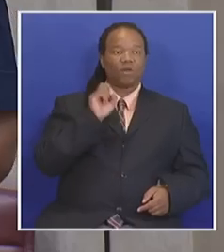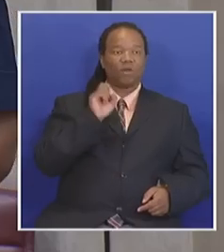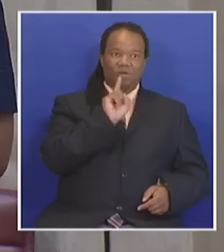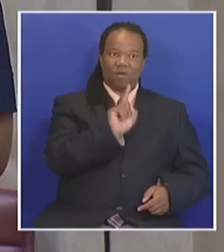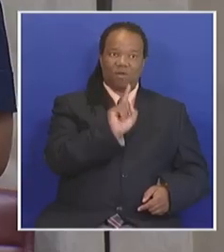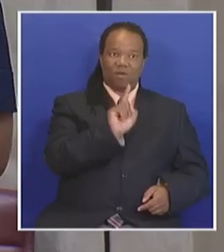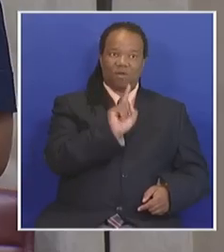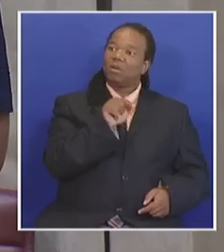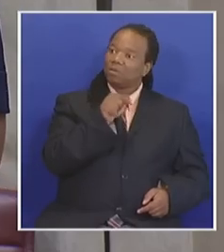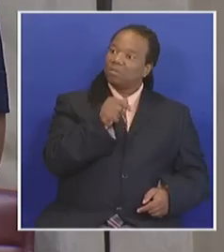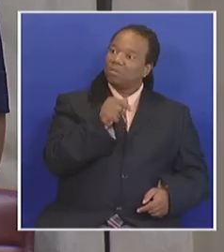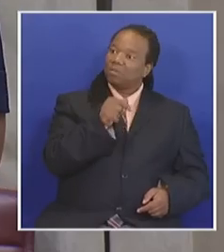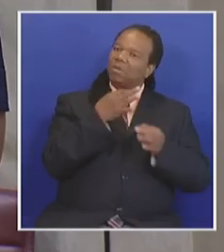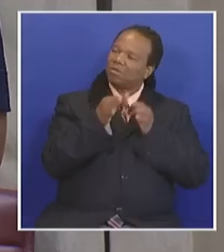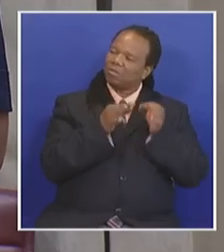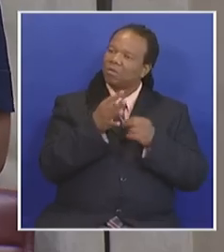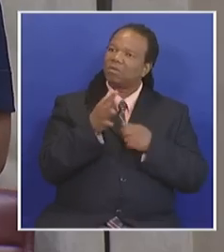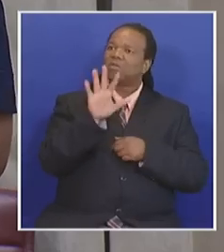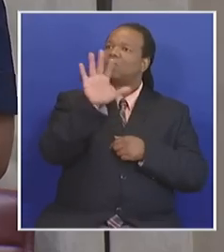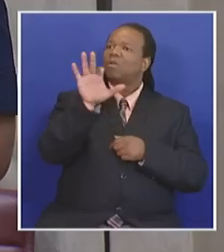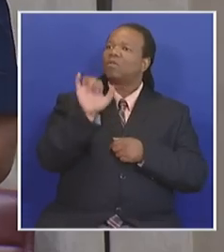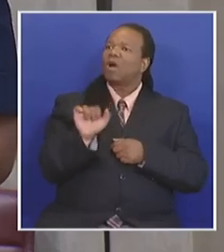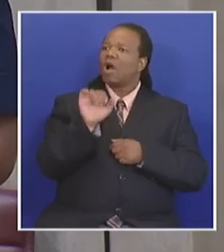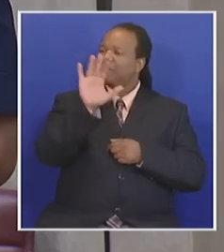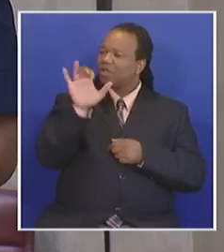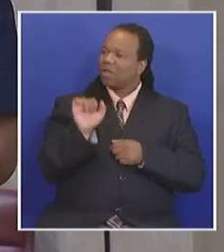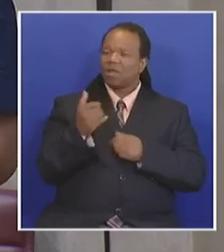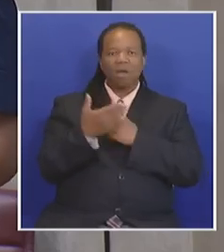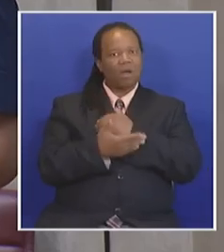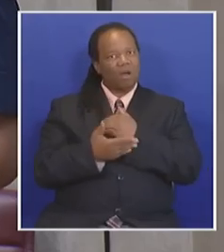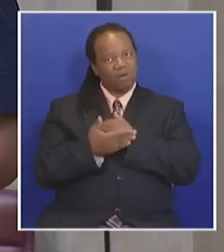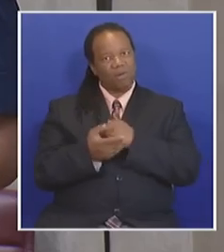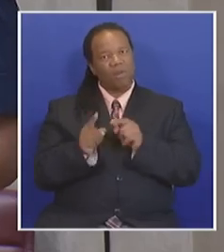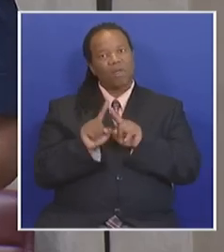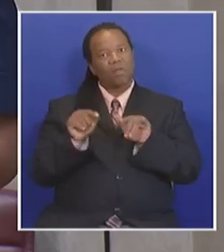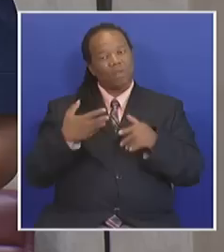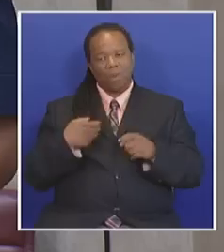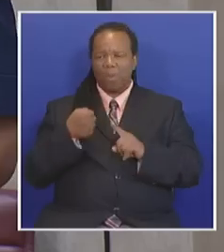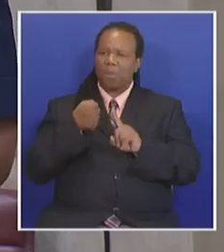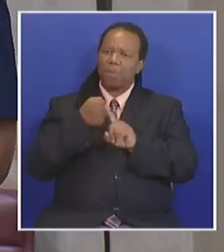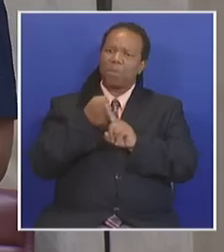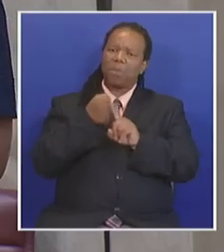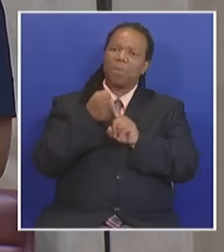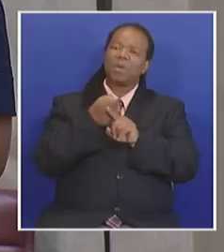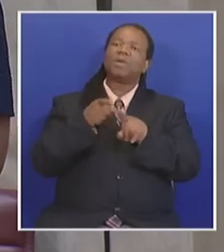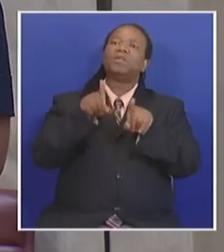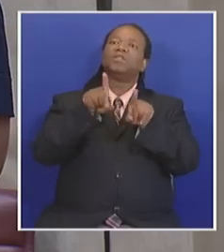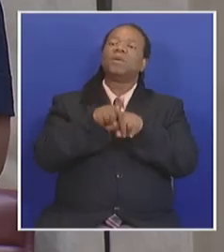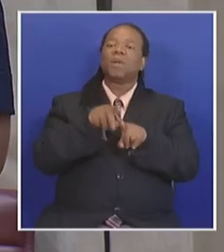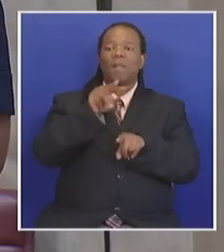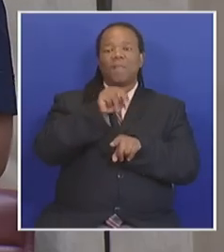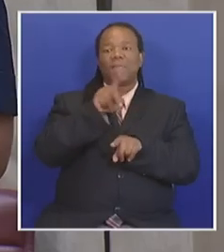an African country." Madiba remarked that the United Nations was born out of titanic struggle against Nazism, fascism,